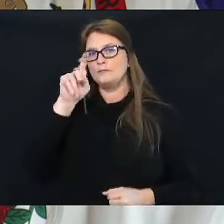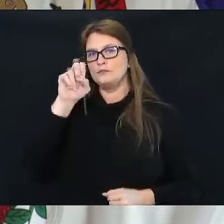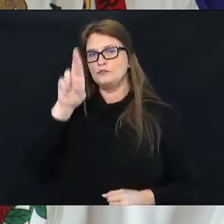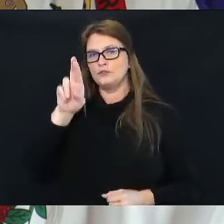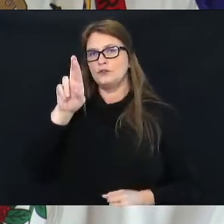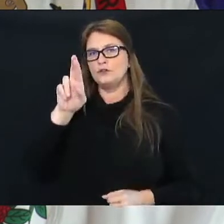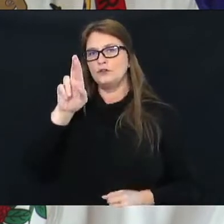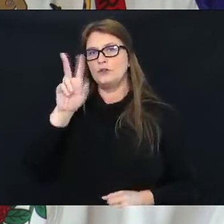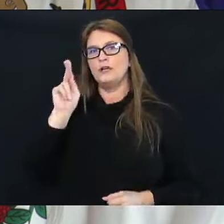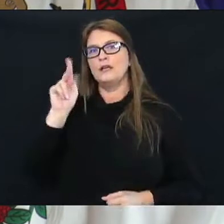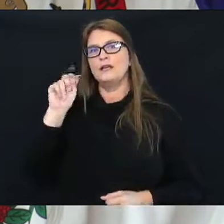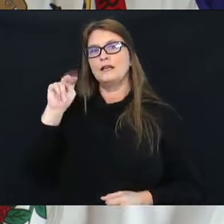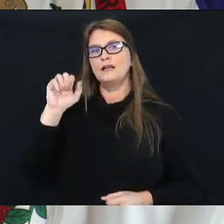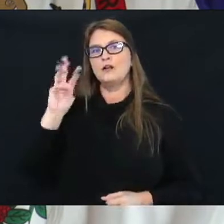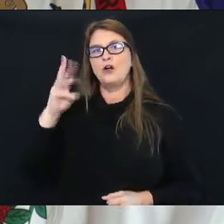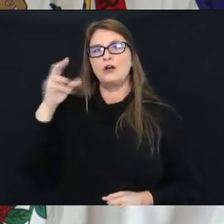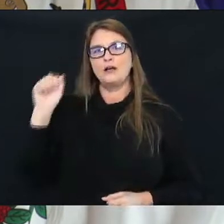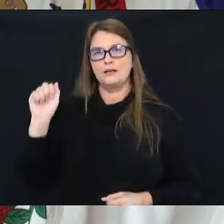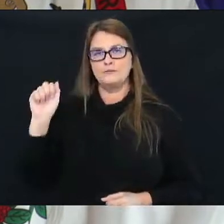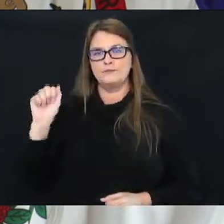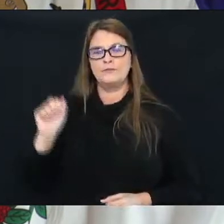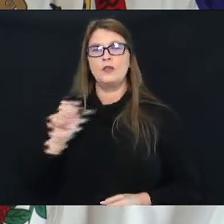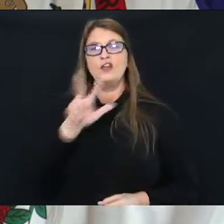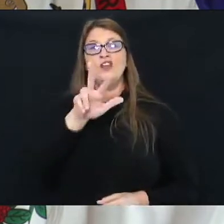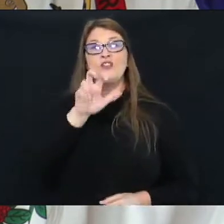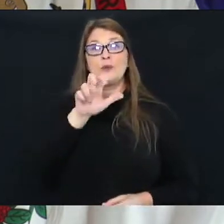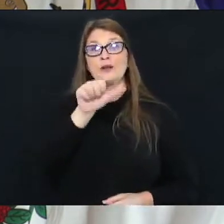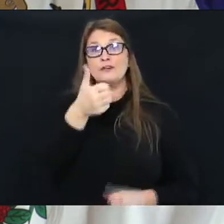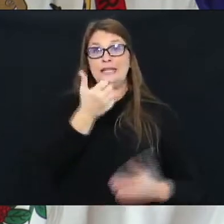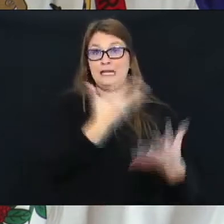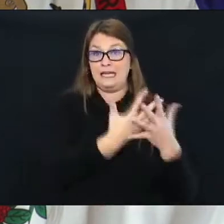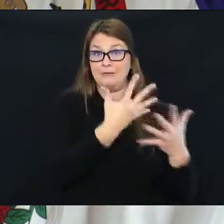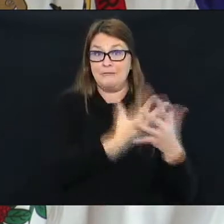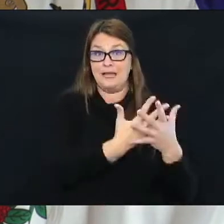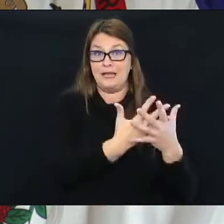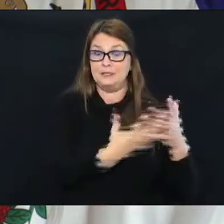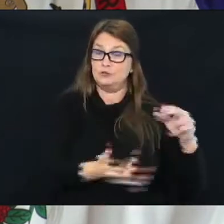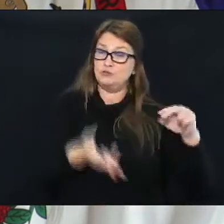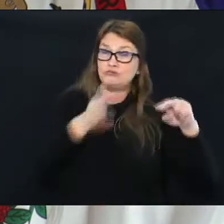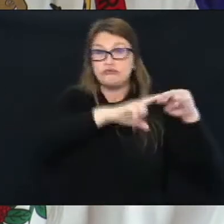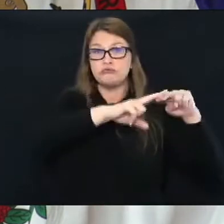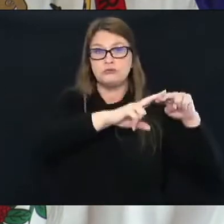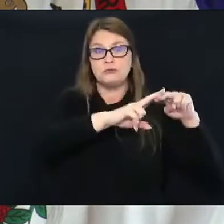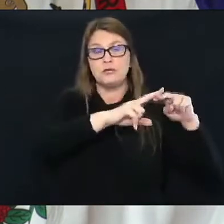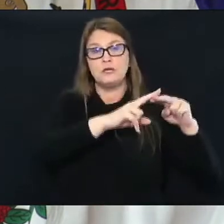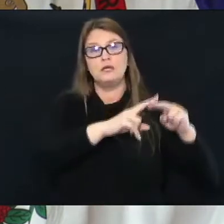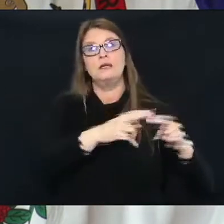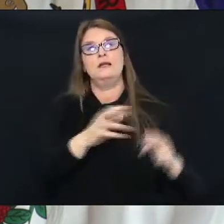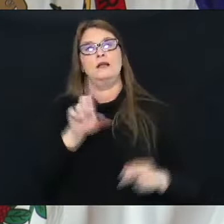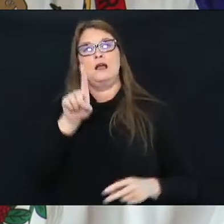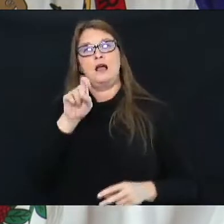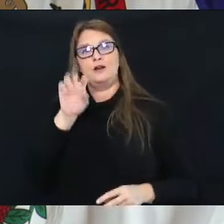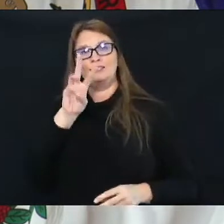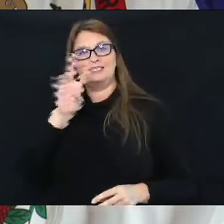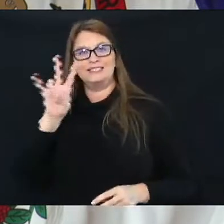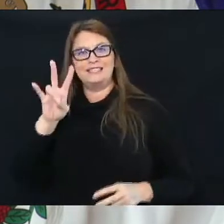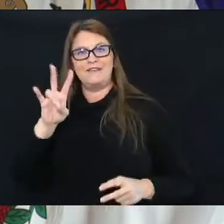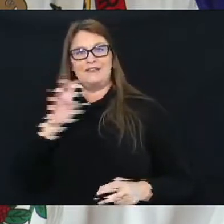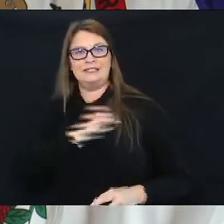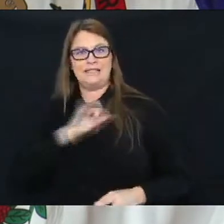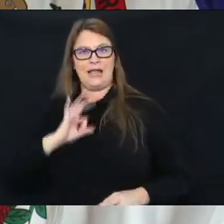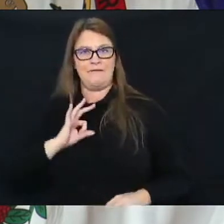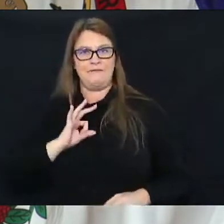and Kanawha County. With 310 inmates now, it's jumped way, way up, hasn't it? 167 staff